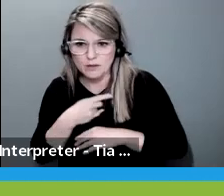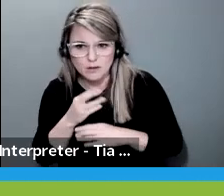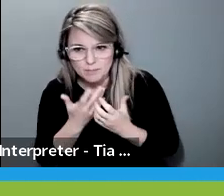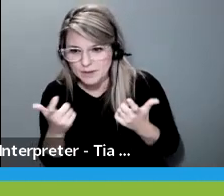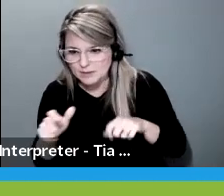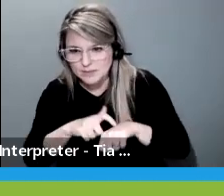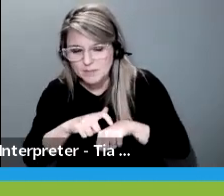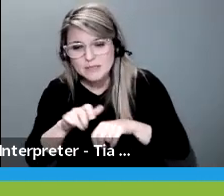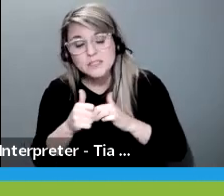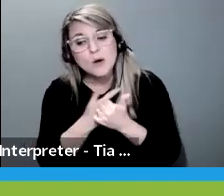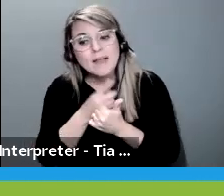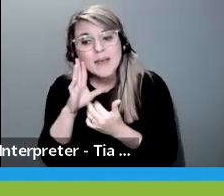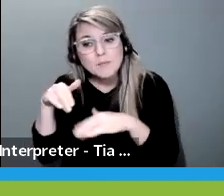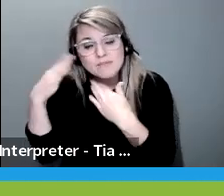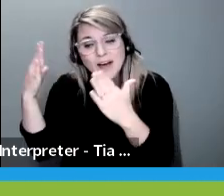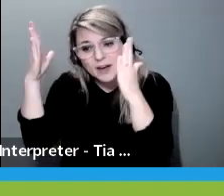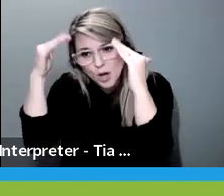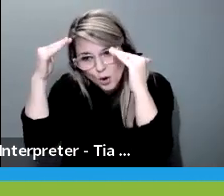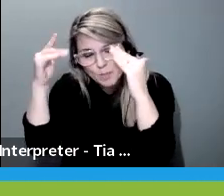and are a buffer from that toxic stress.